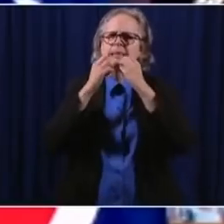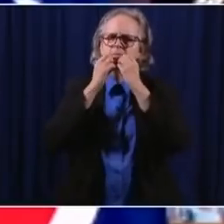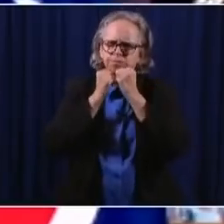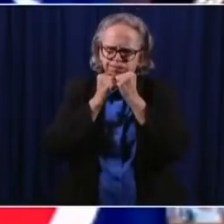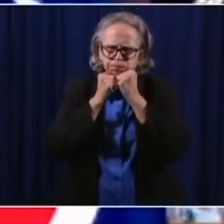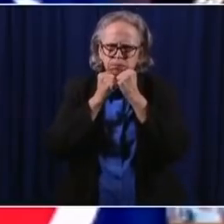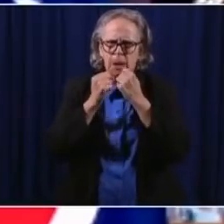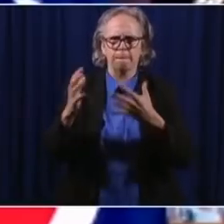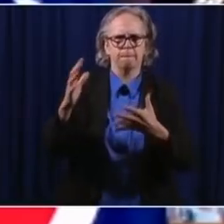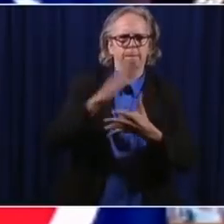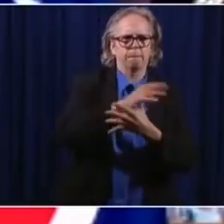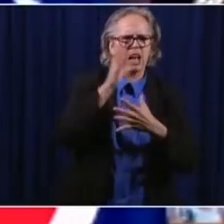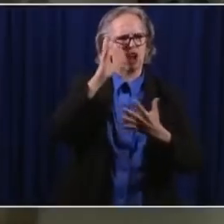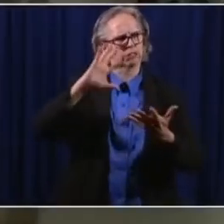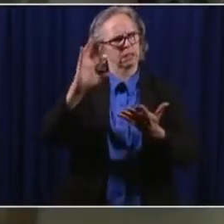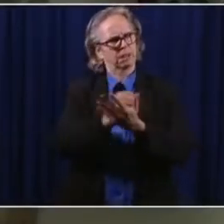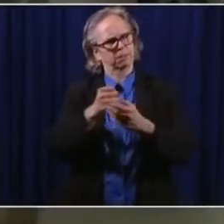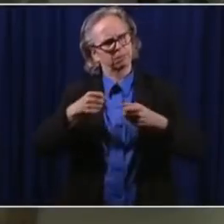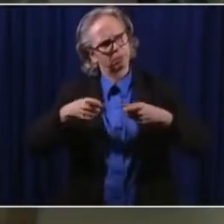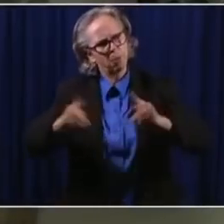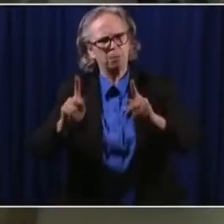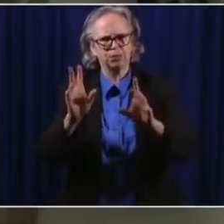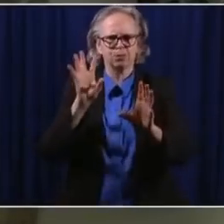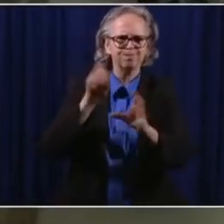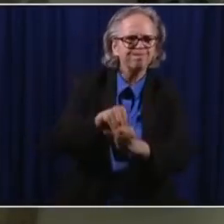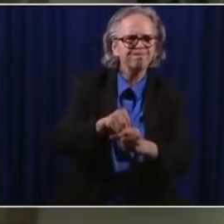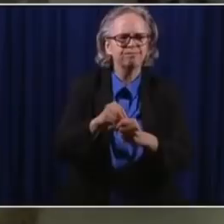Governor. We're ready for questions.